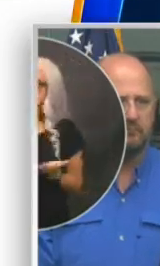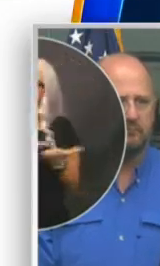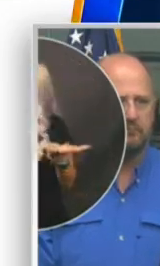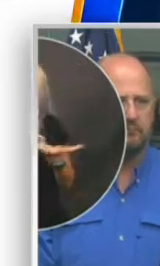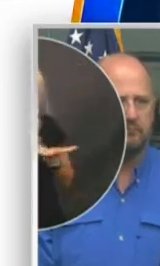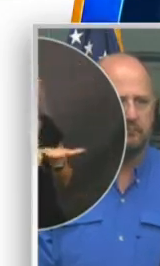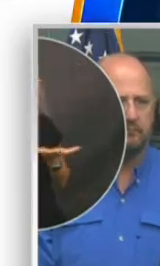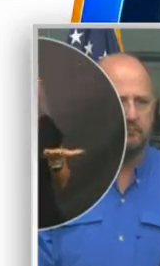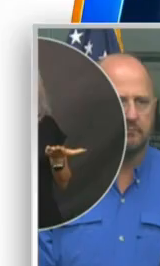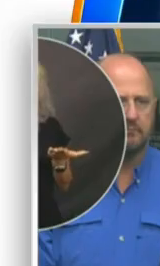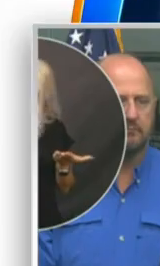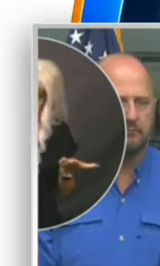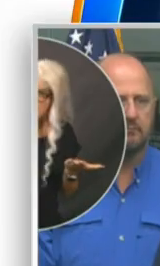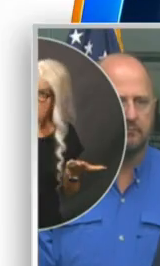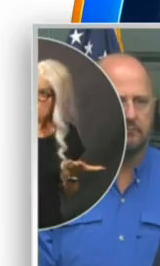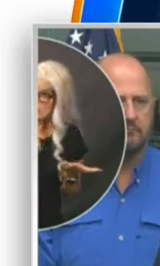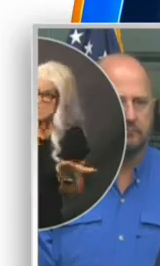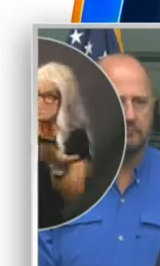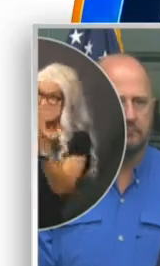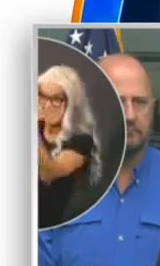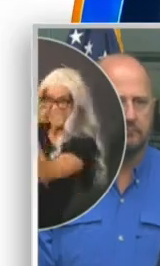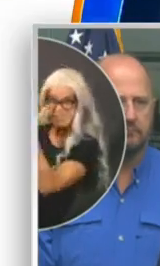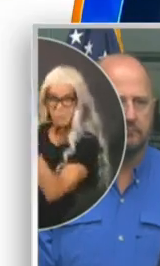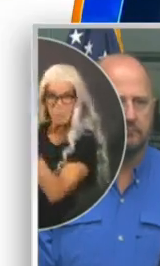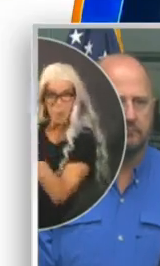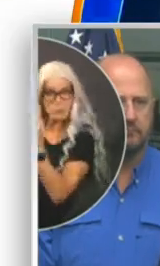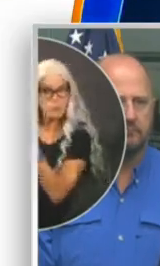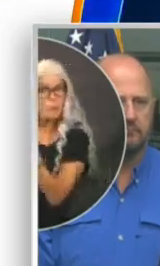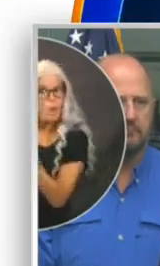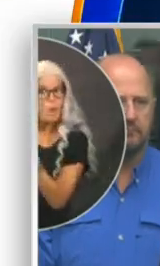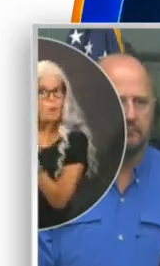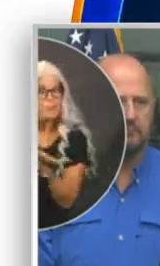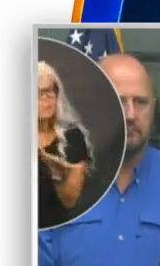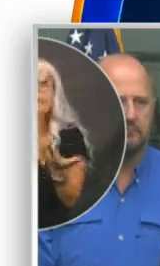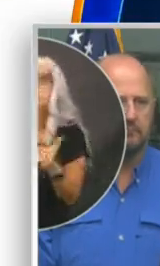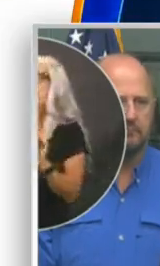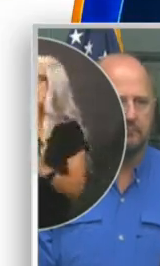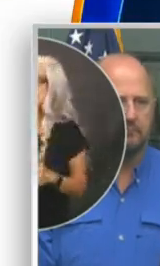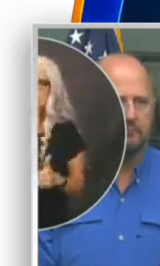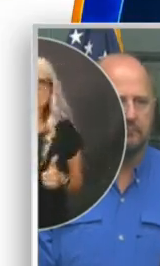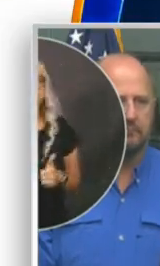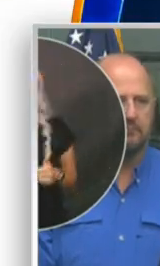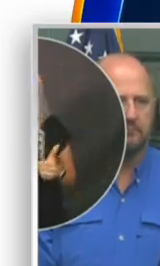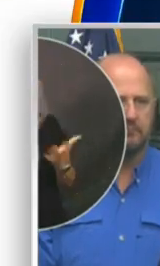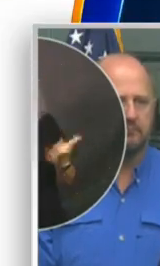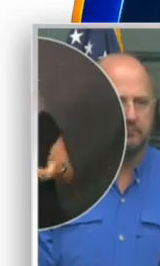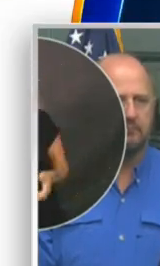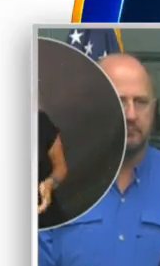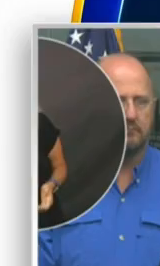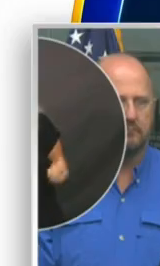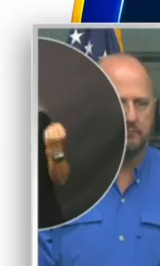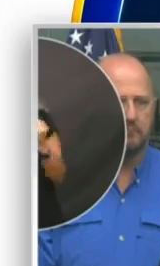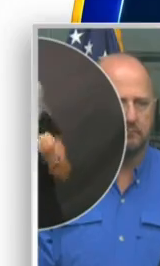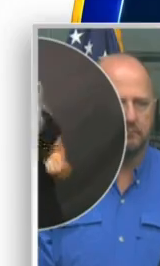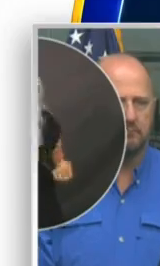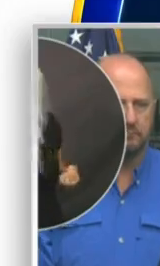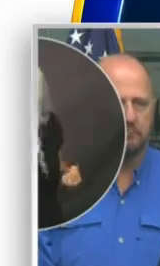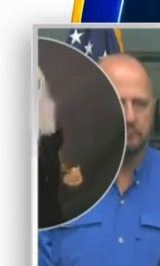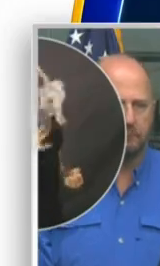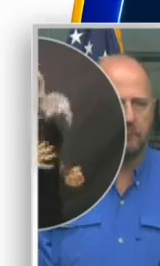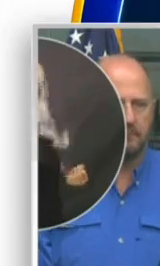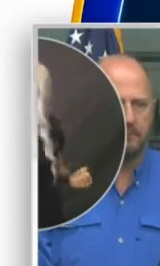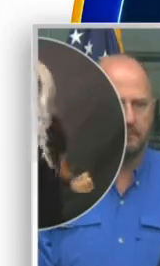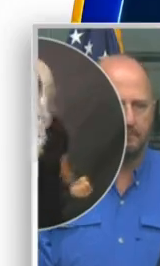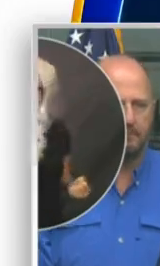can get more value-added support. So most of you have said call, and we may be doing just that as the recovery efforts